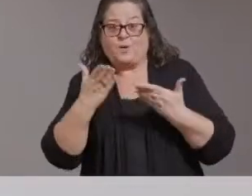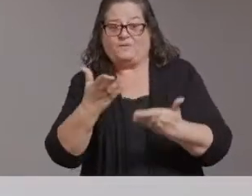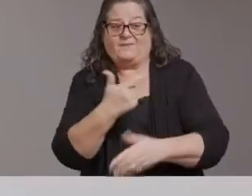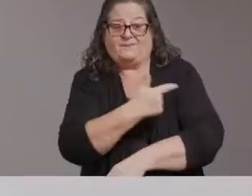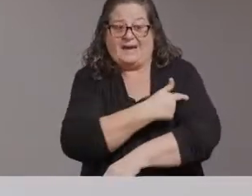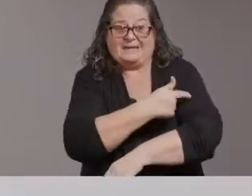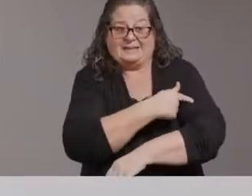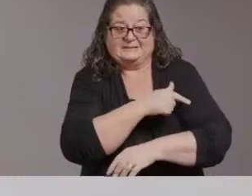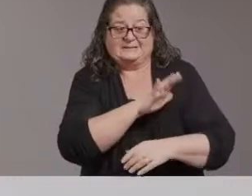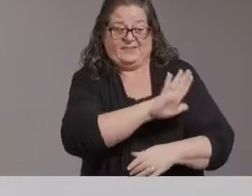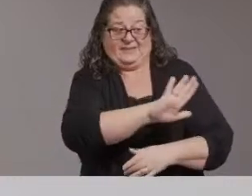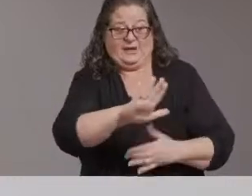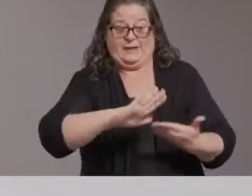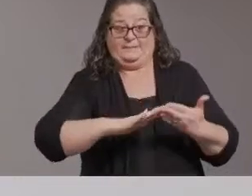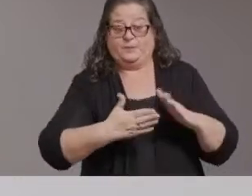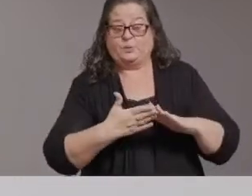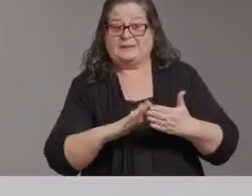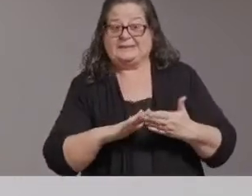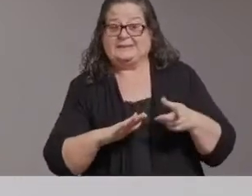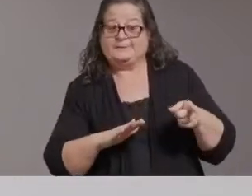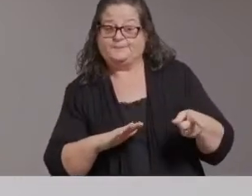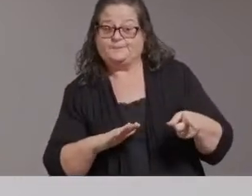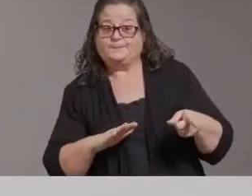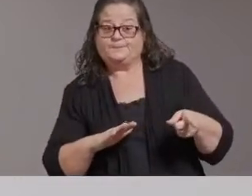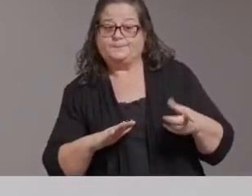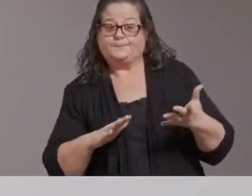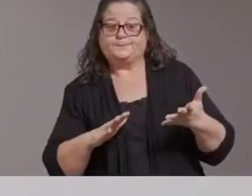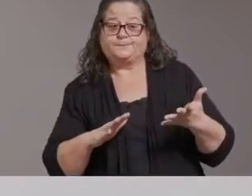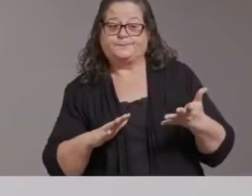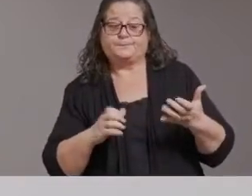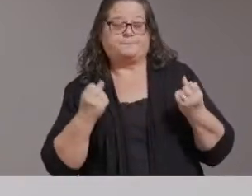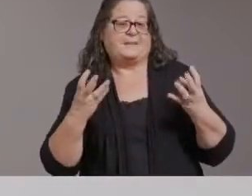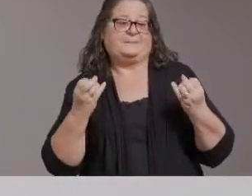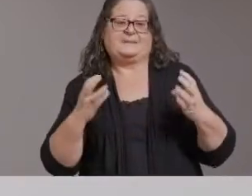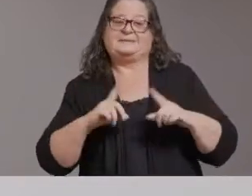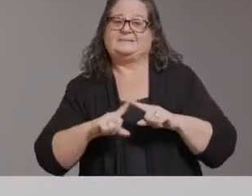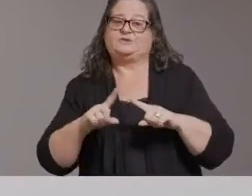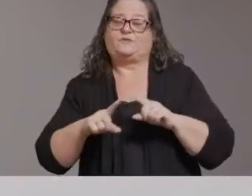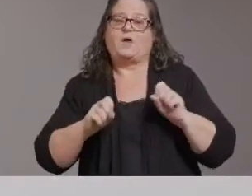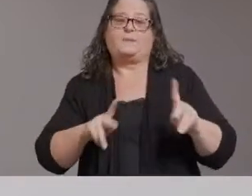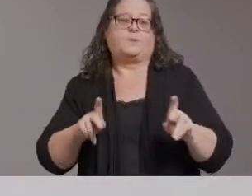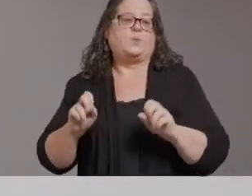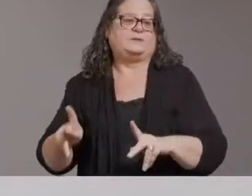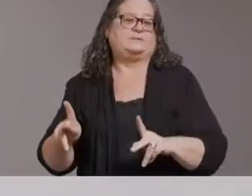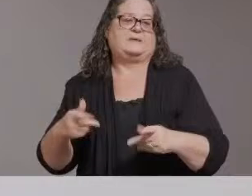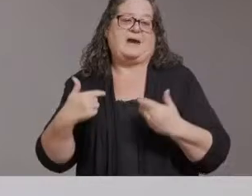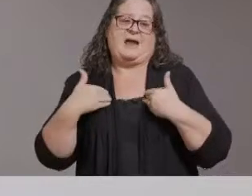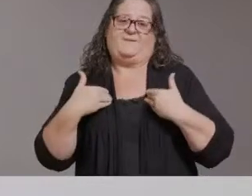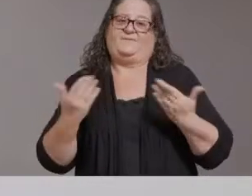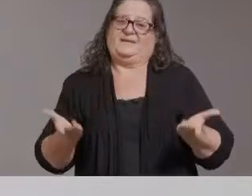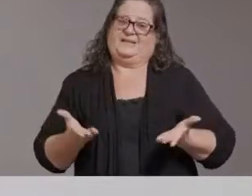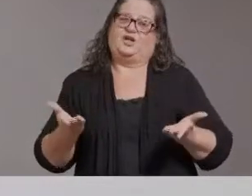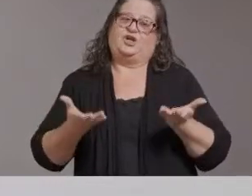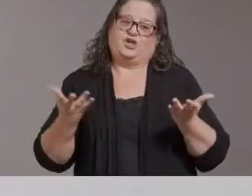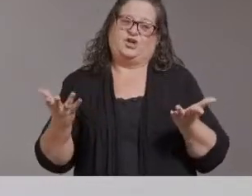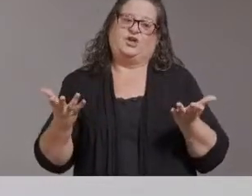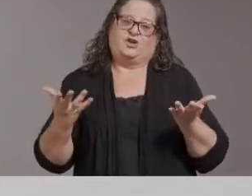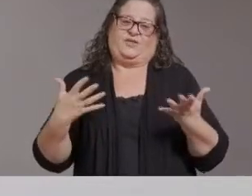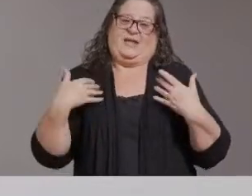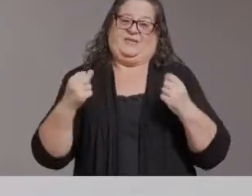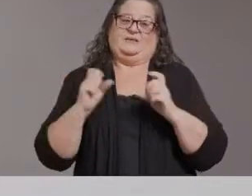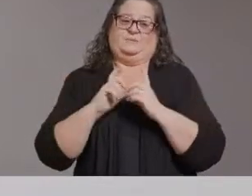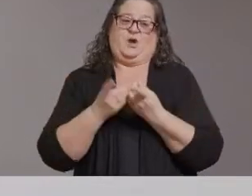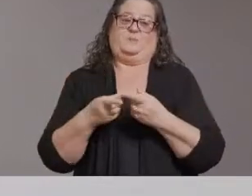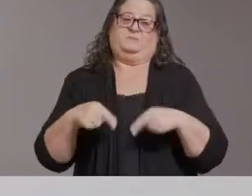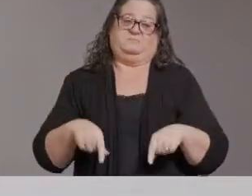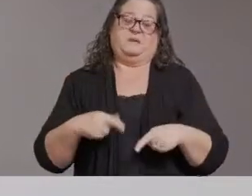community. But there's all kinds of different opportunities that we have here at the department. And so there may be things